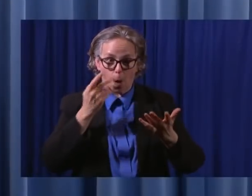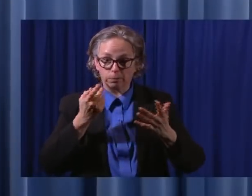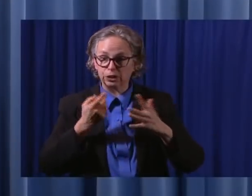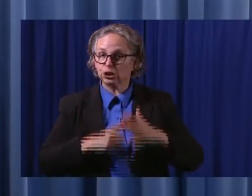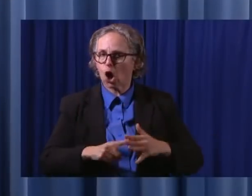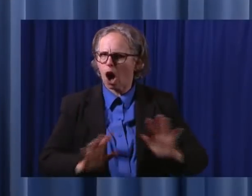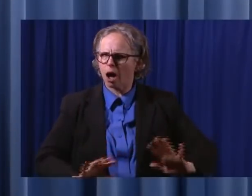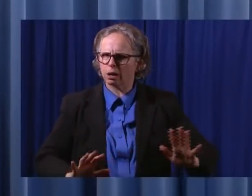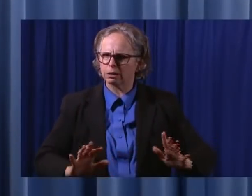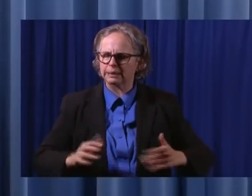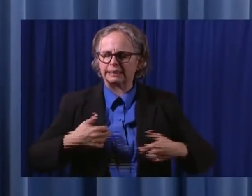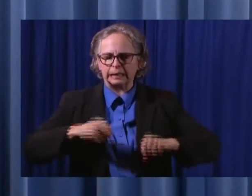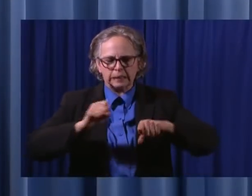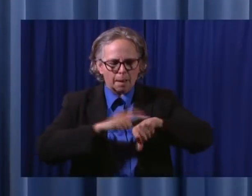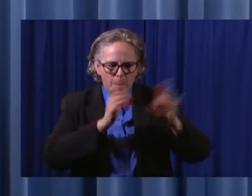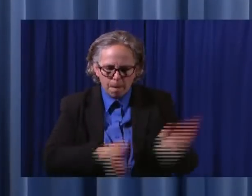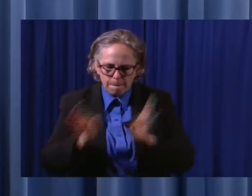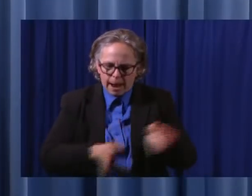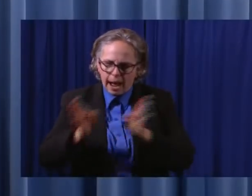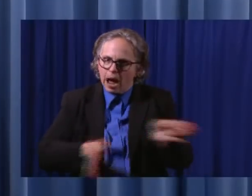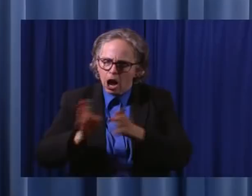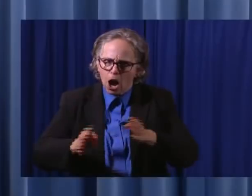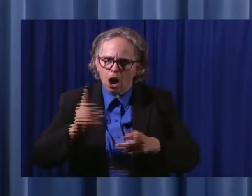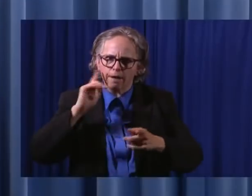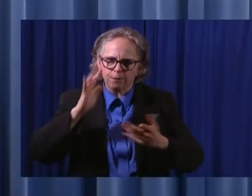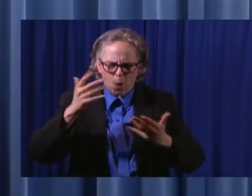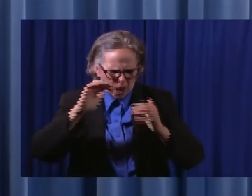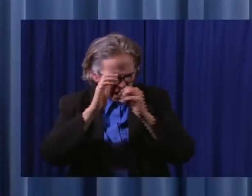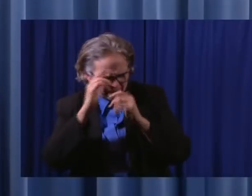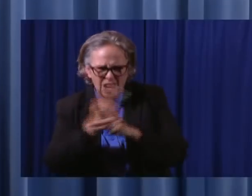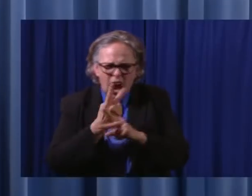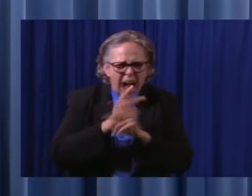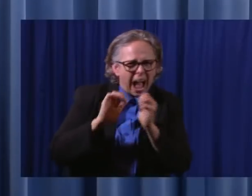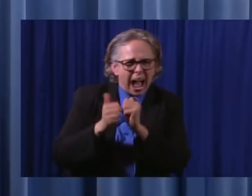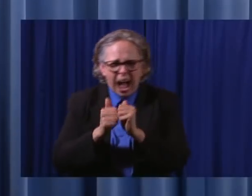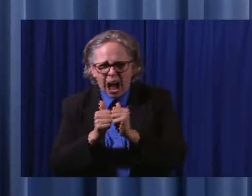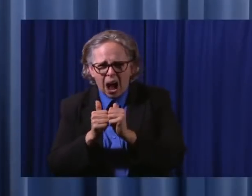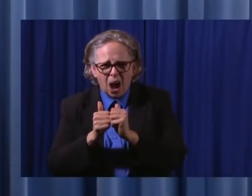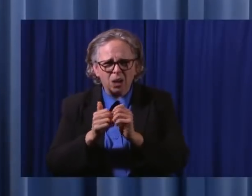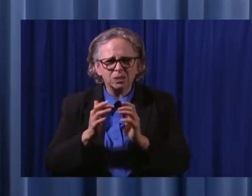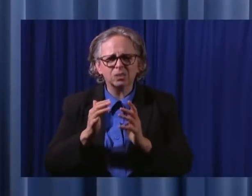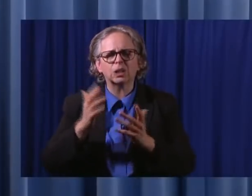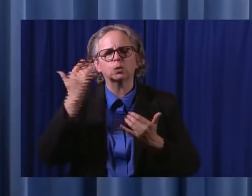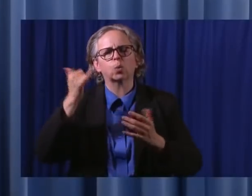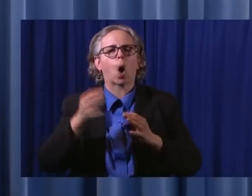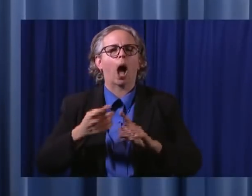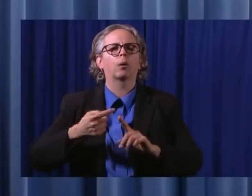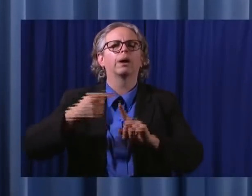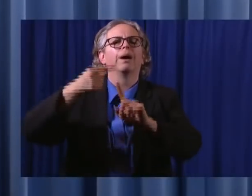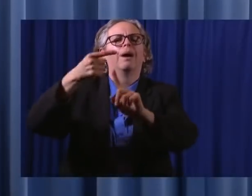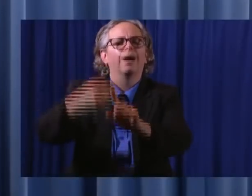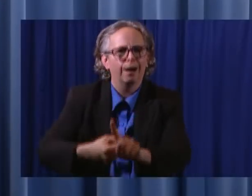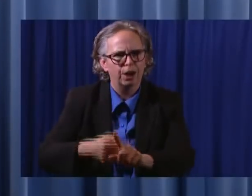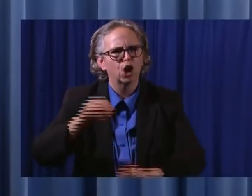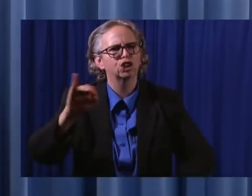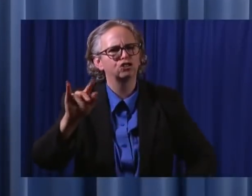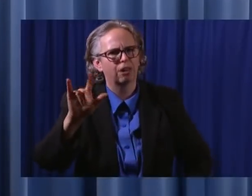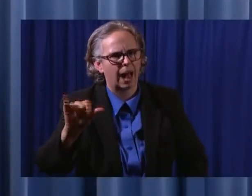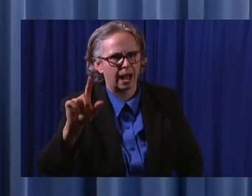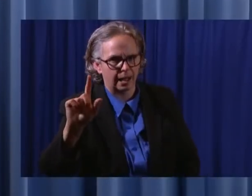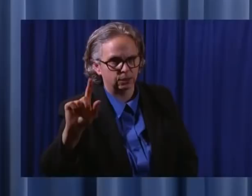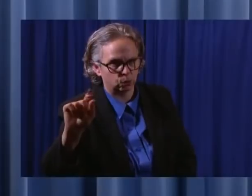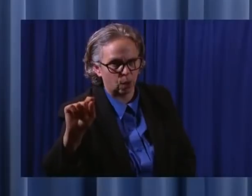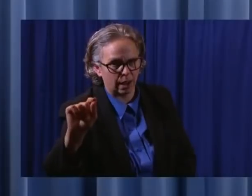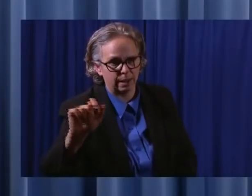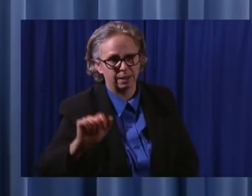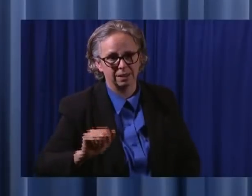we would hope that they will start doing that. I know some of them have already done it. The assisted living has worked out, we think, pretty